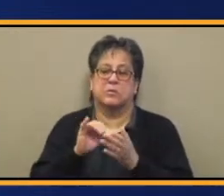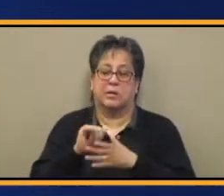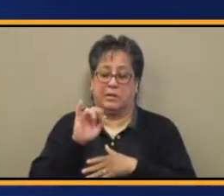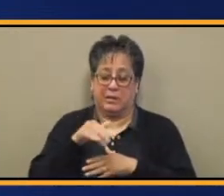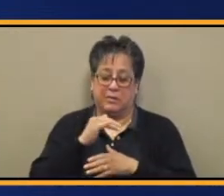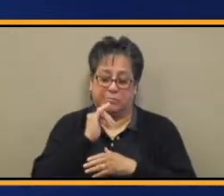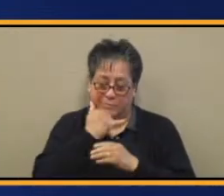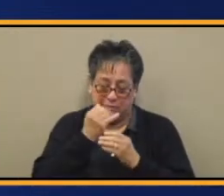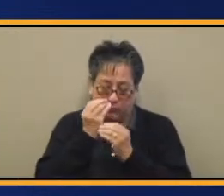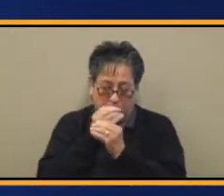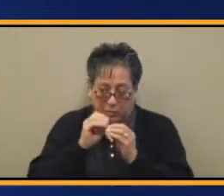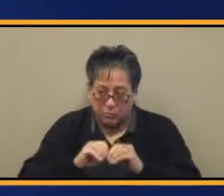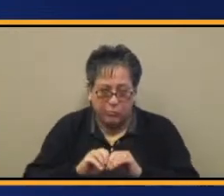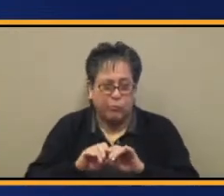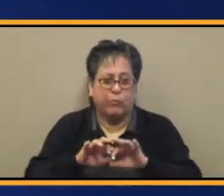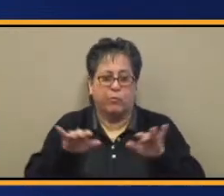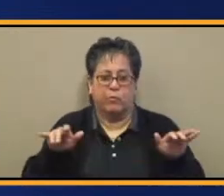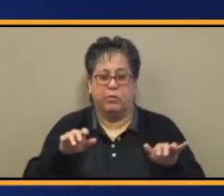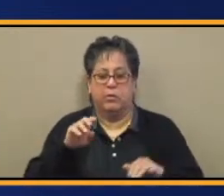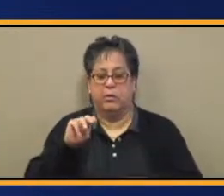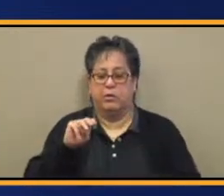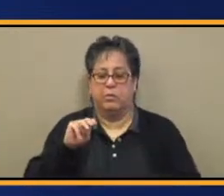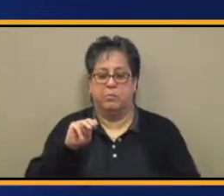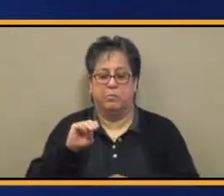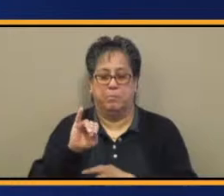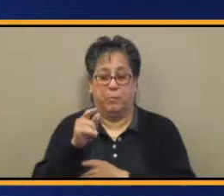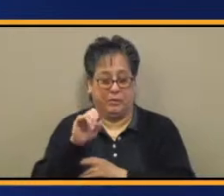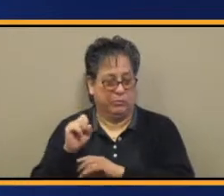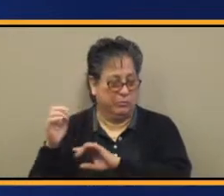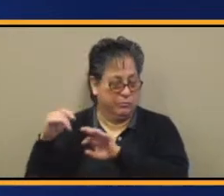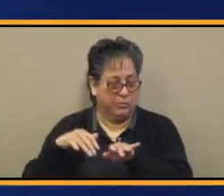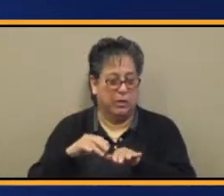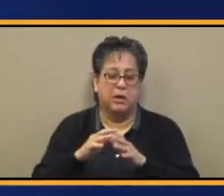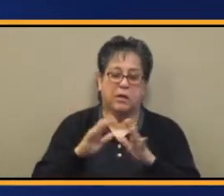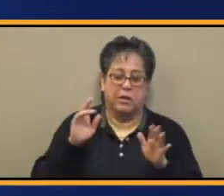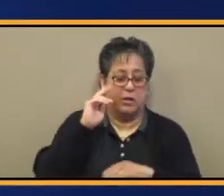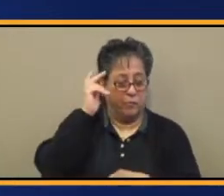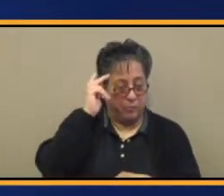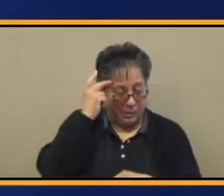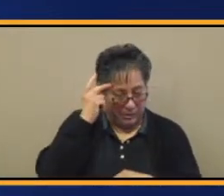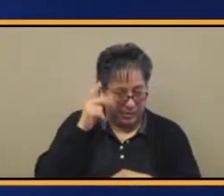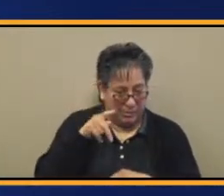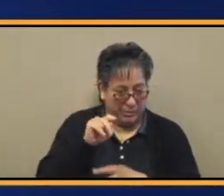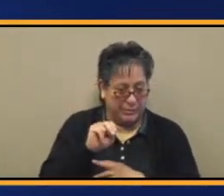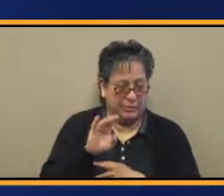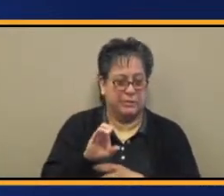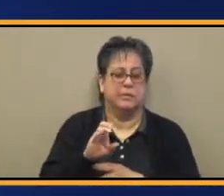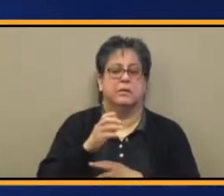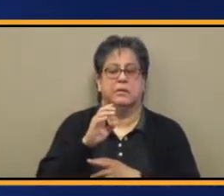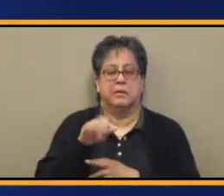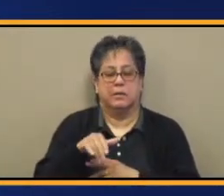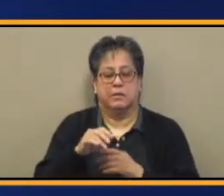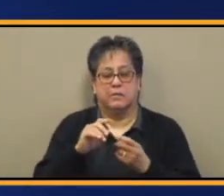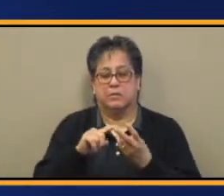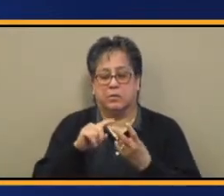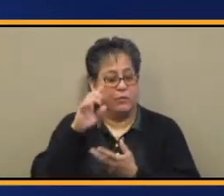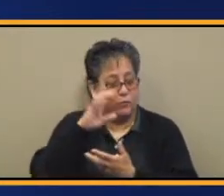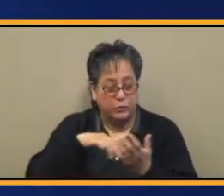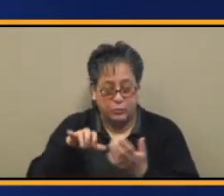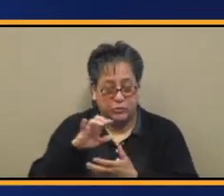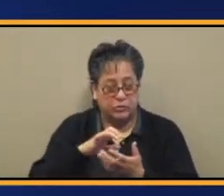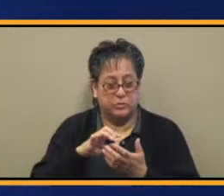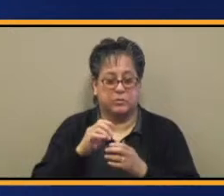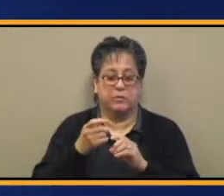entire, all of the migrants who are making their way here. There's a lot of panic. The result ultimately is there's panic. There's confusion